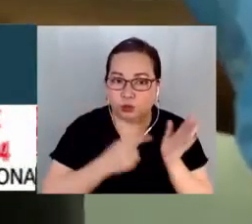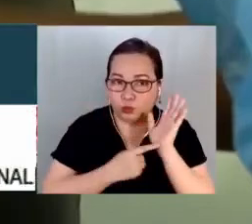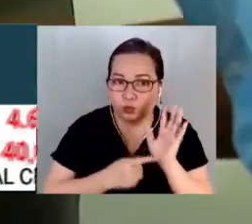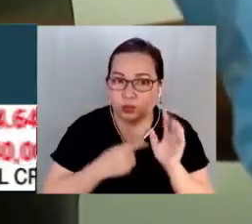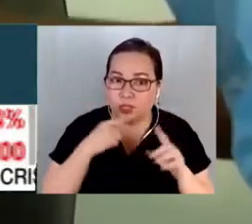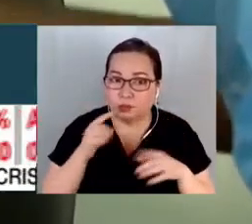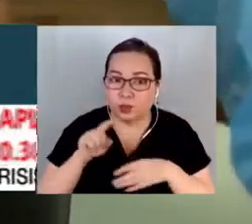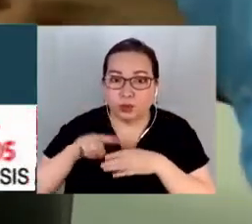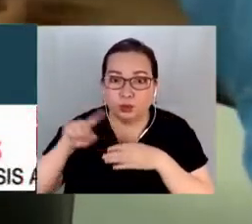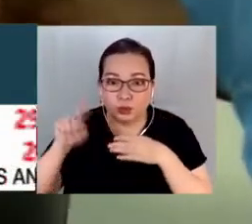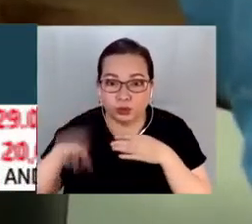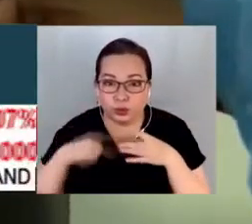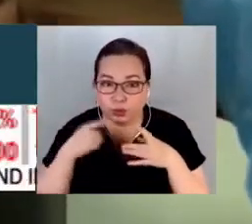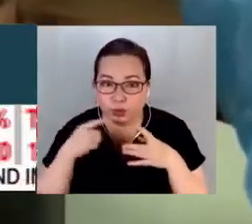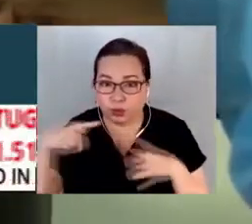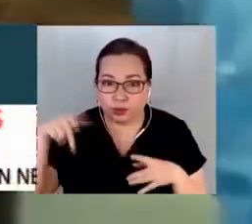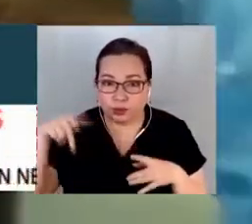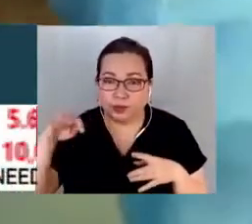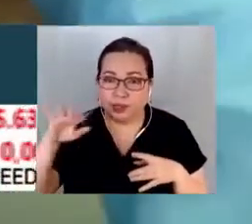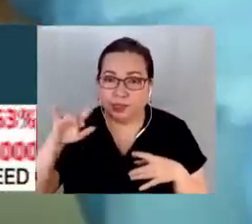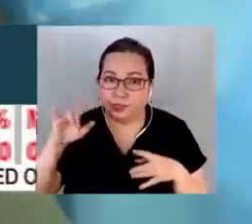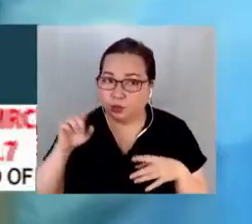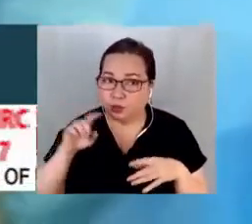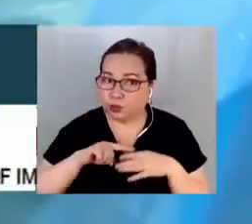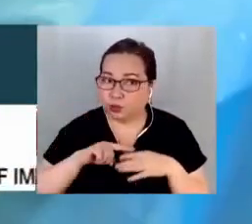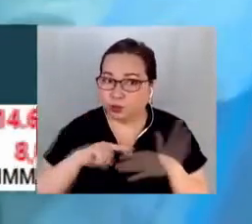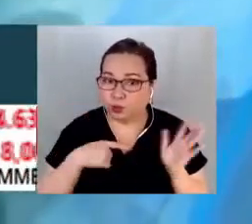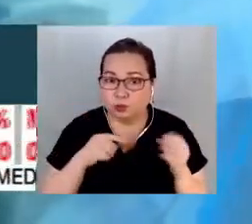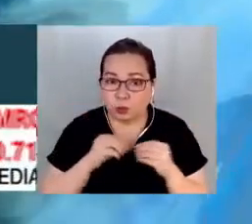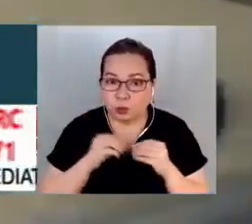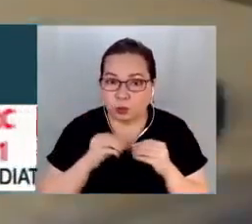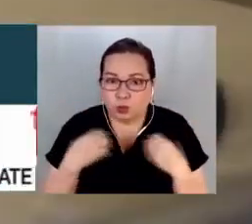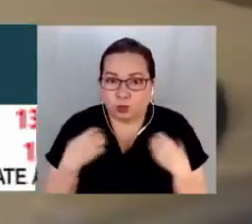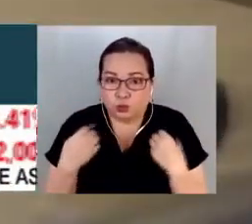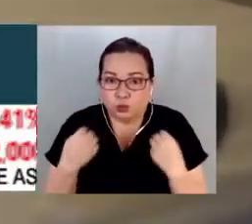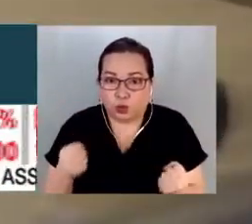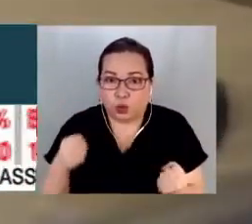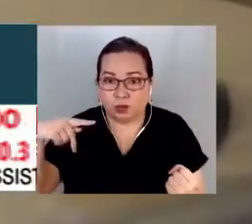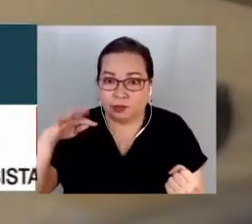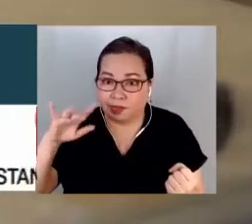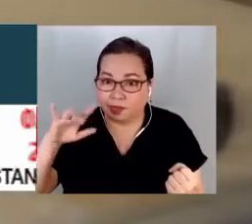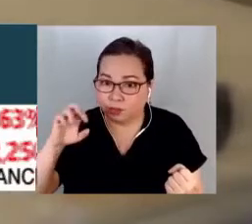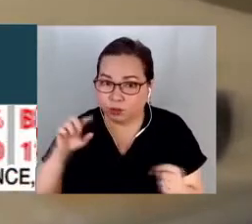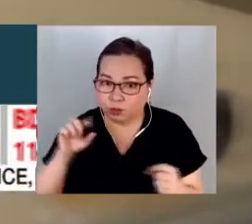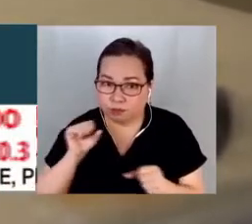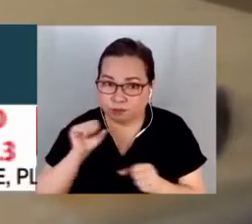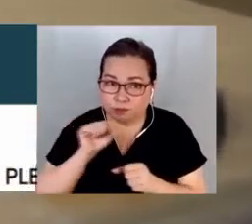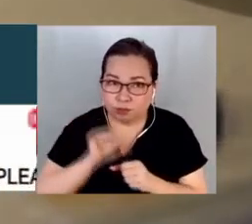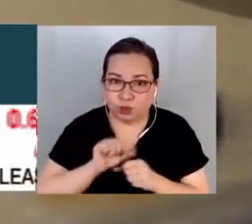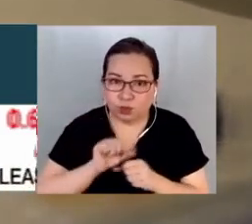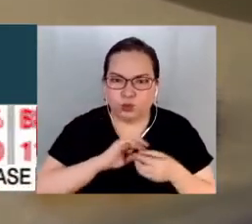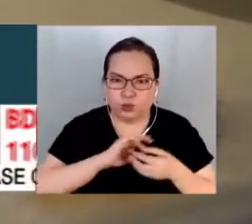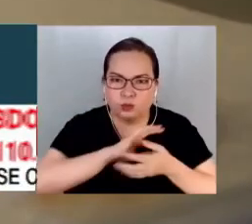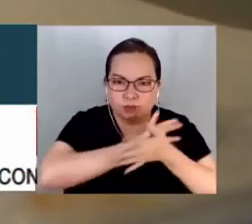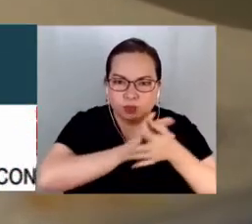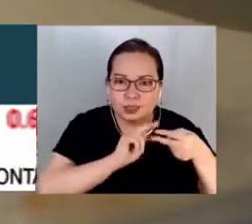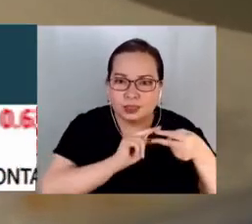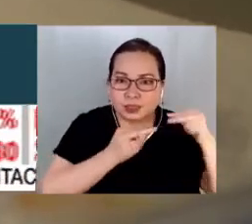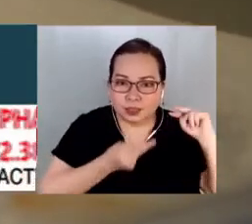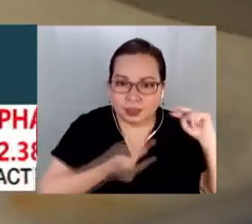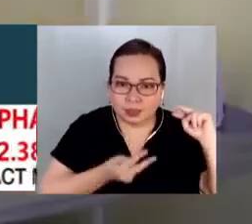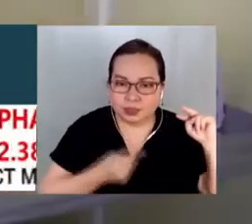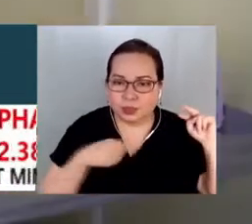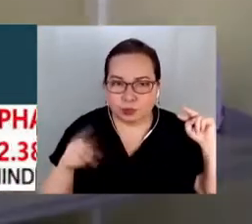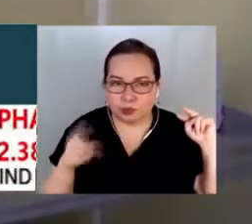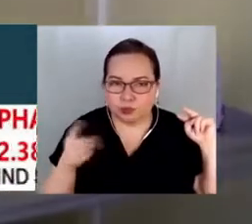tests, Pfizer said a similar lab study showed the vaccine was effective against one key mutation that's found in both of the